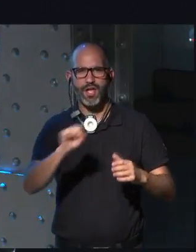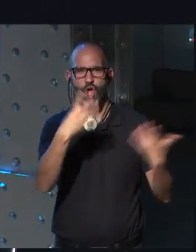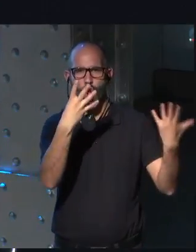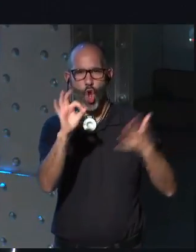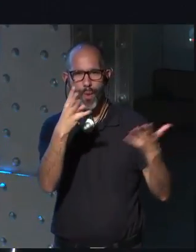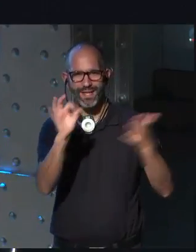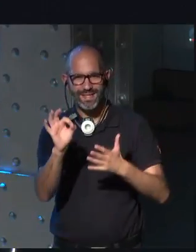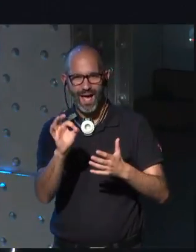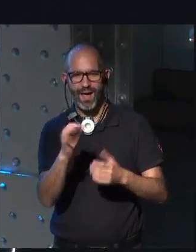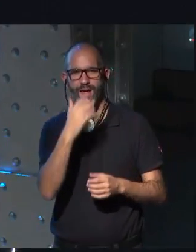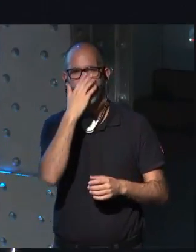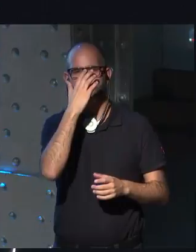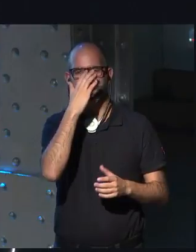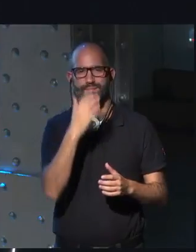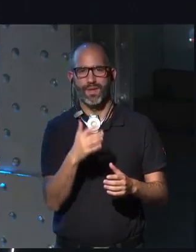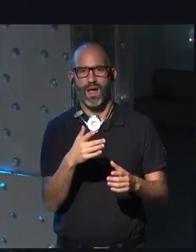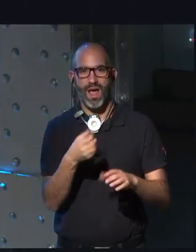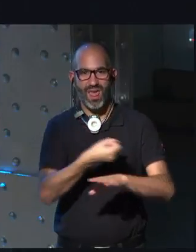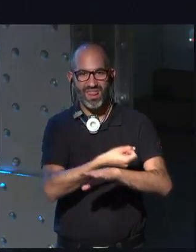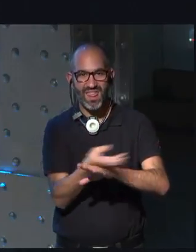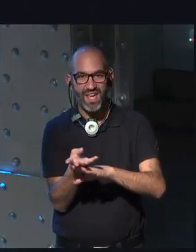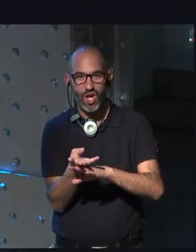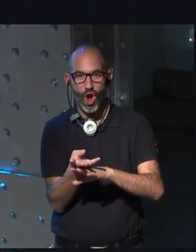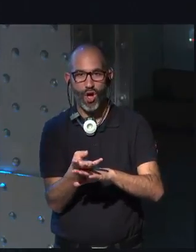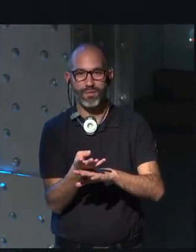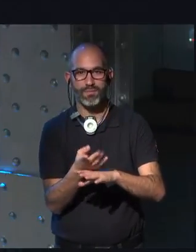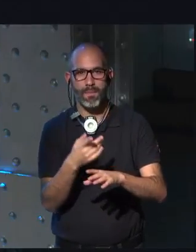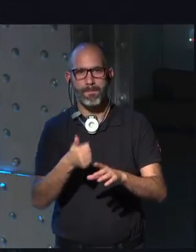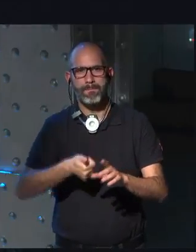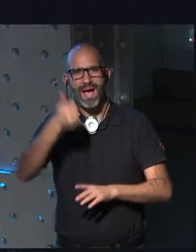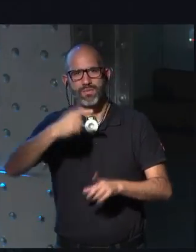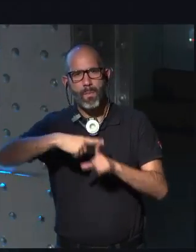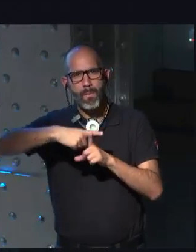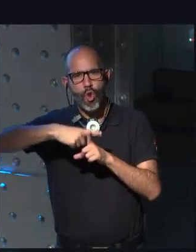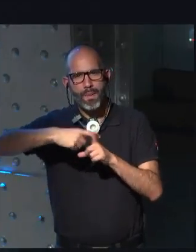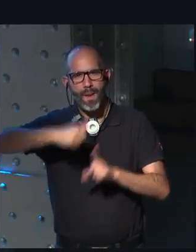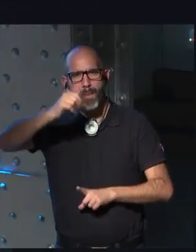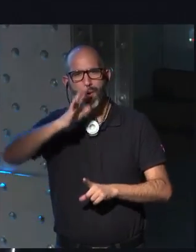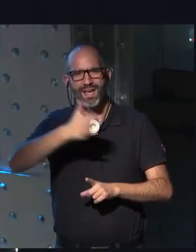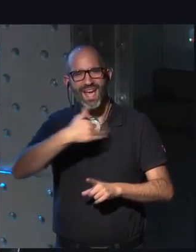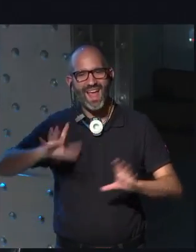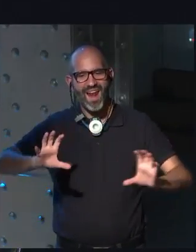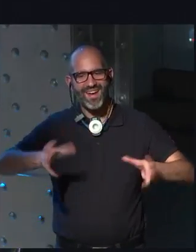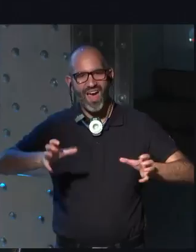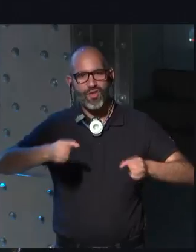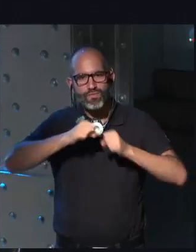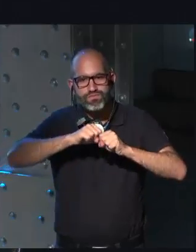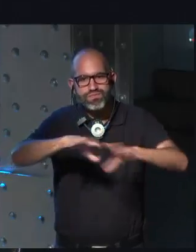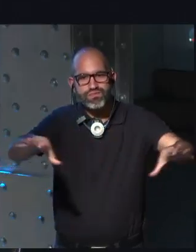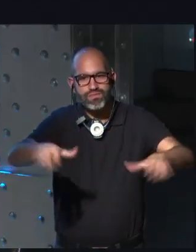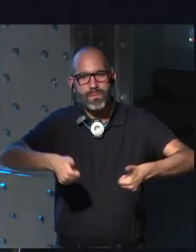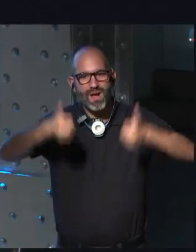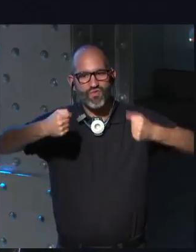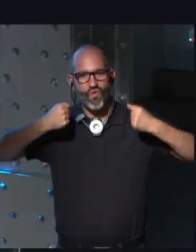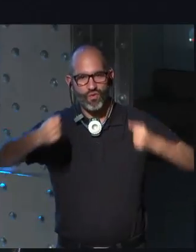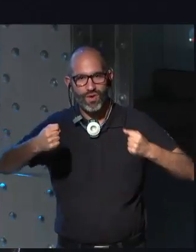to get louder and louder and louder because everyone wanted them to sound louder on radio. If your song sounded like really wimpy on radio, the